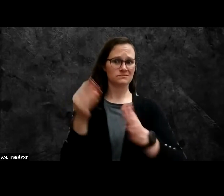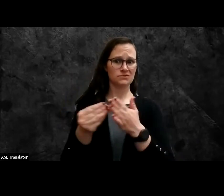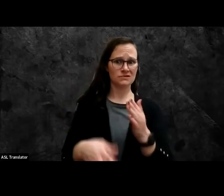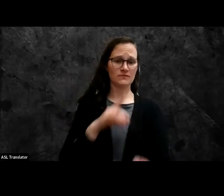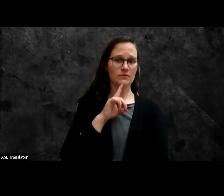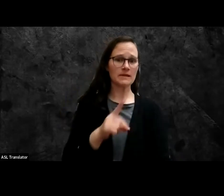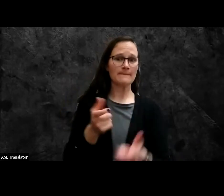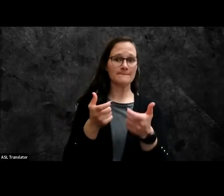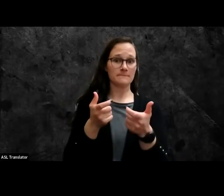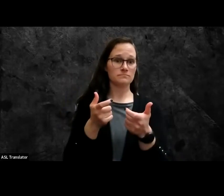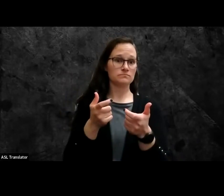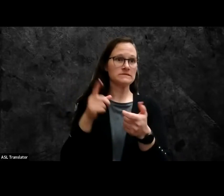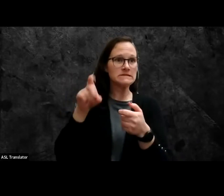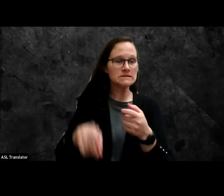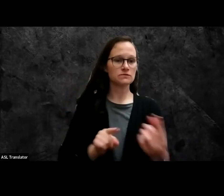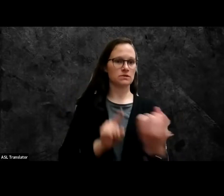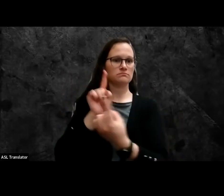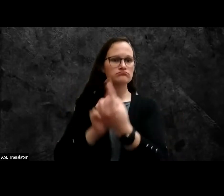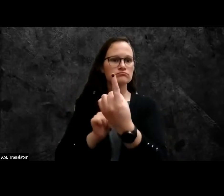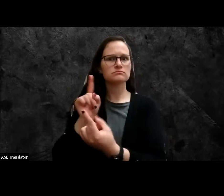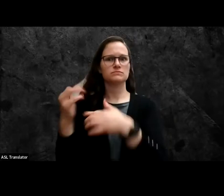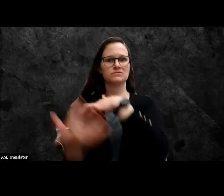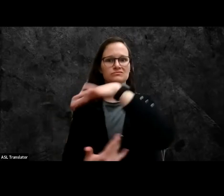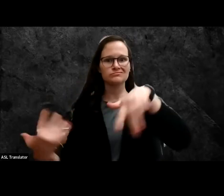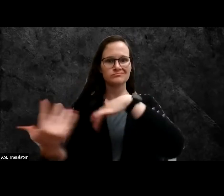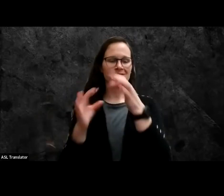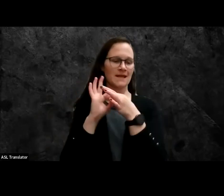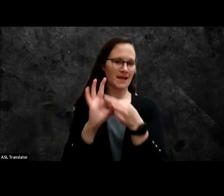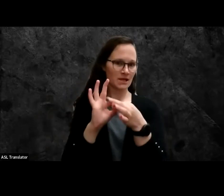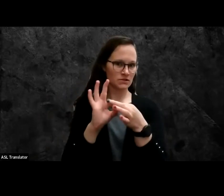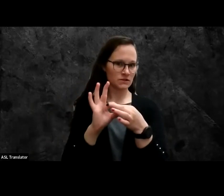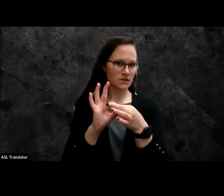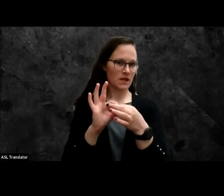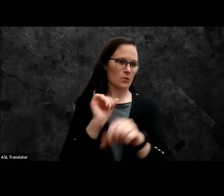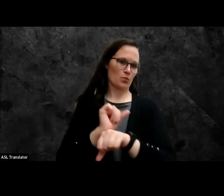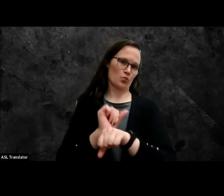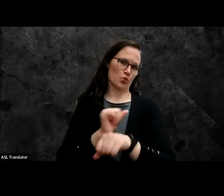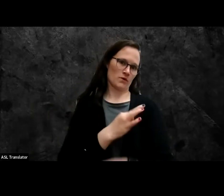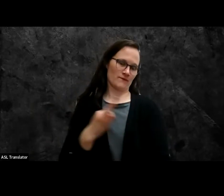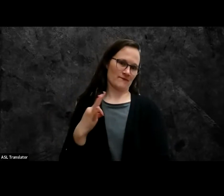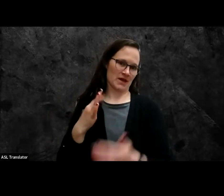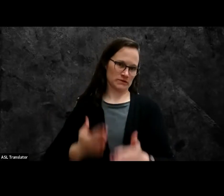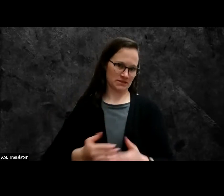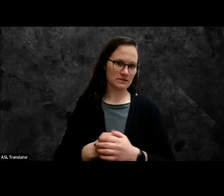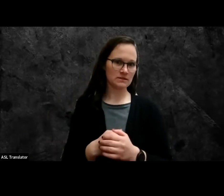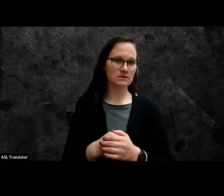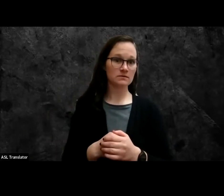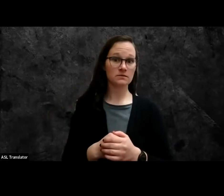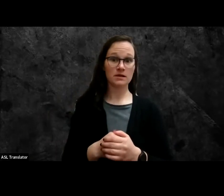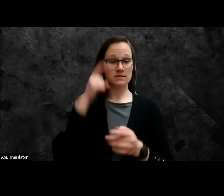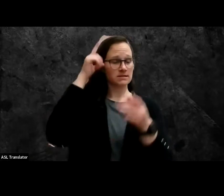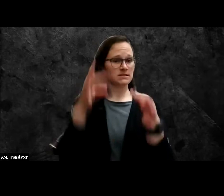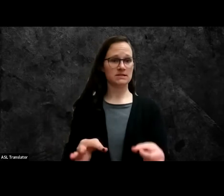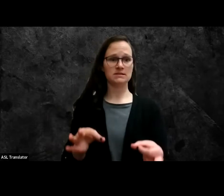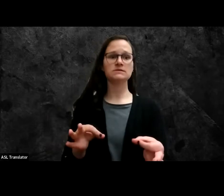to be in person, to have some social connection, and to work directly with faculty. We don't take these decisions lightly,